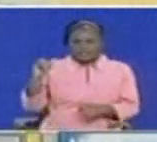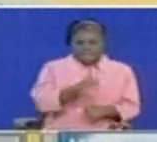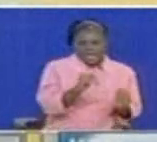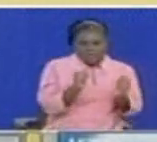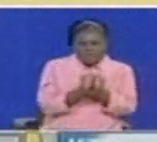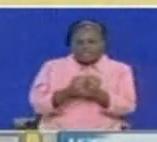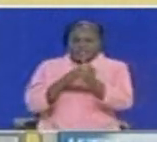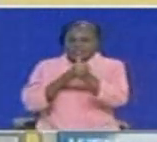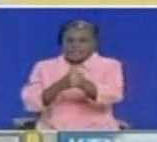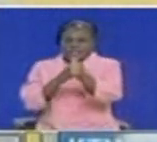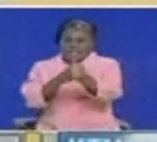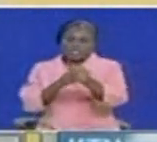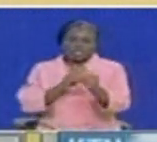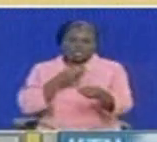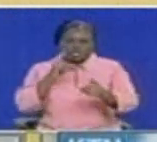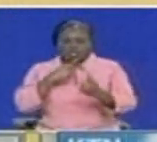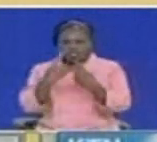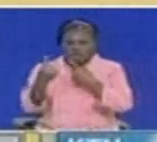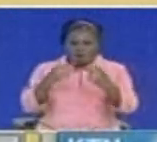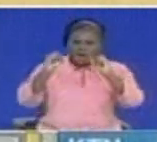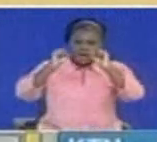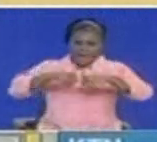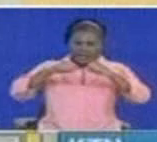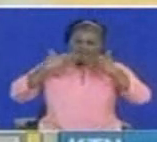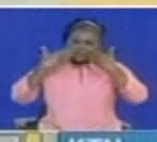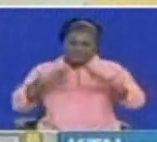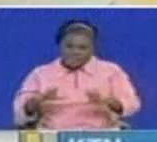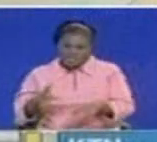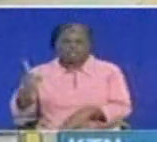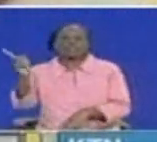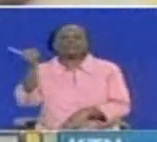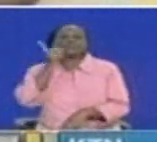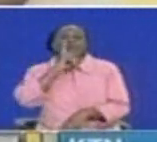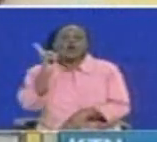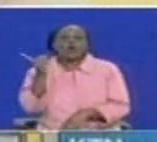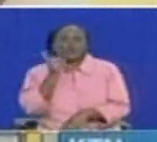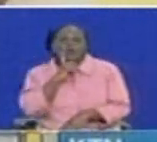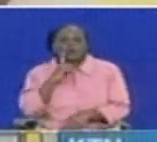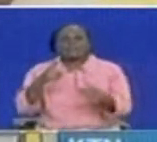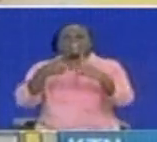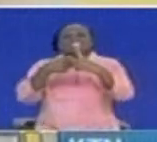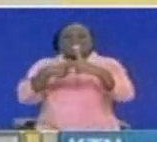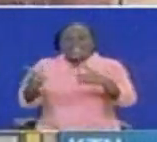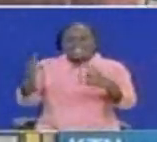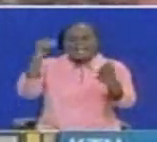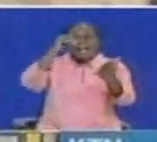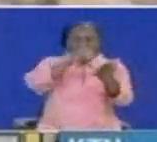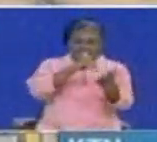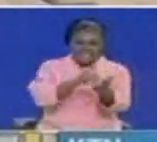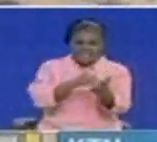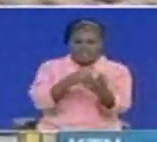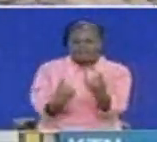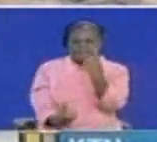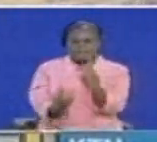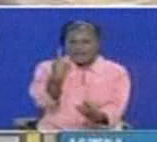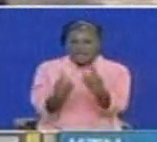viongozi, tunasungumuza, tunakubaliana. Kesho tunaenda kuanza tena square one. The